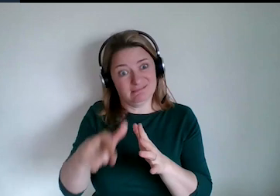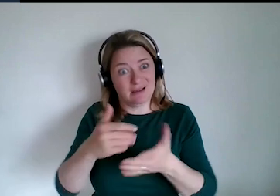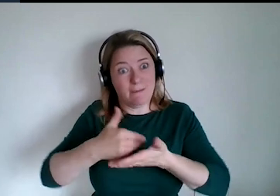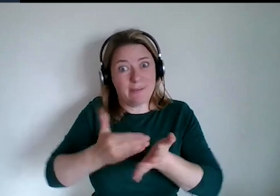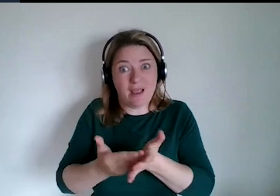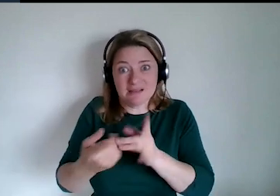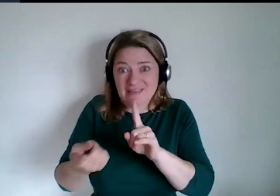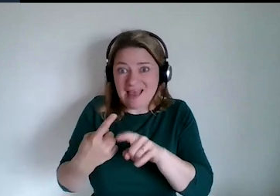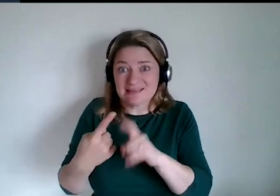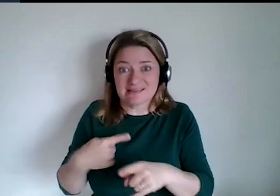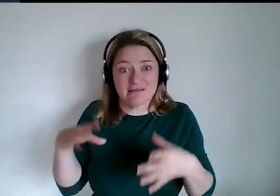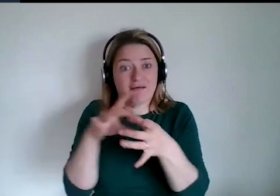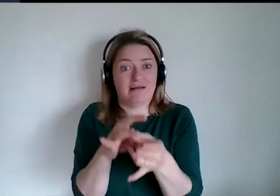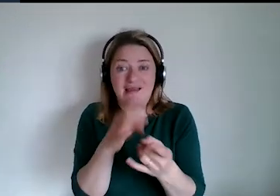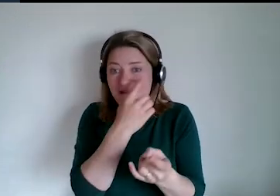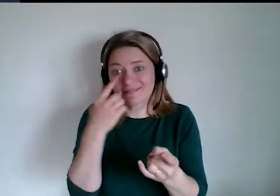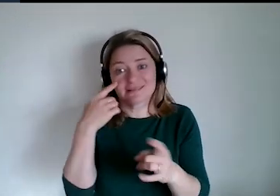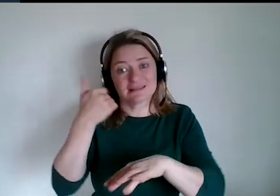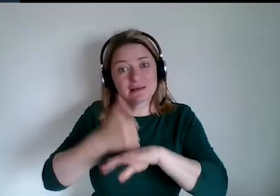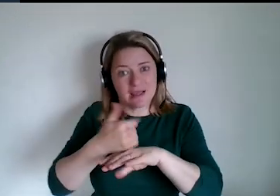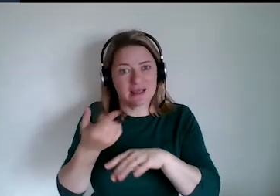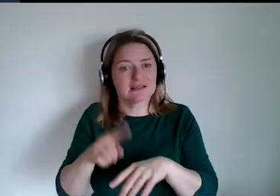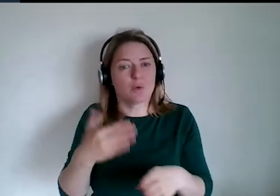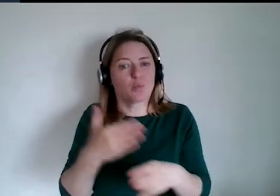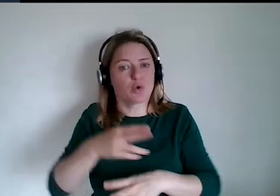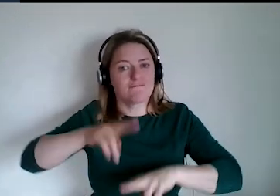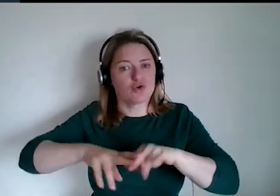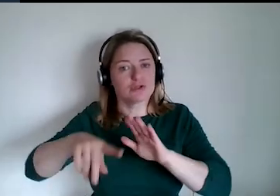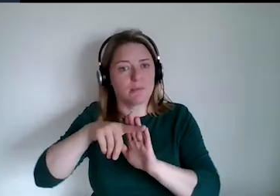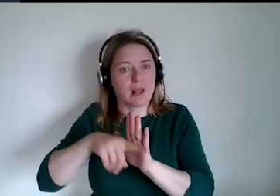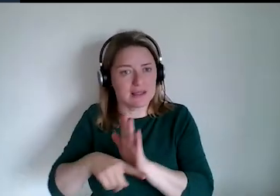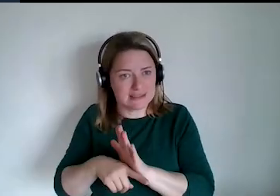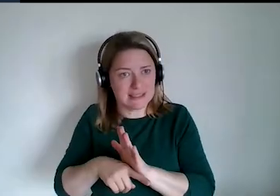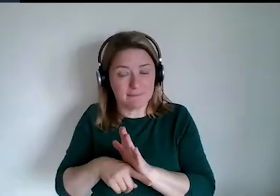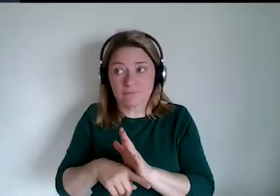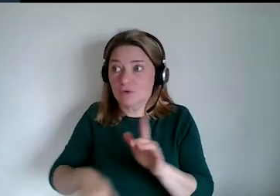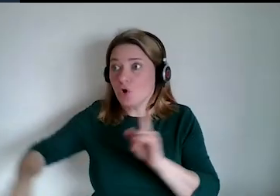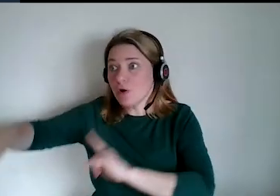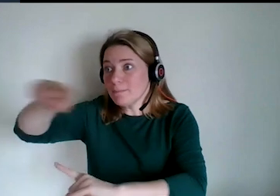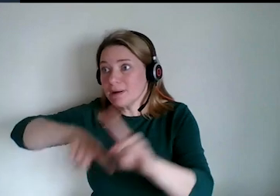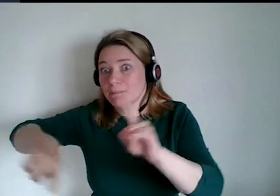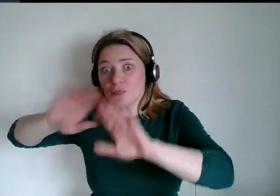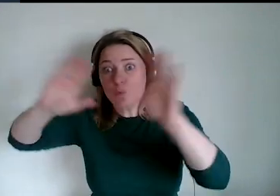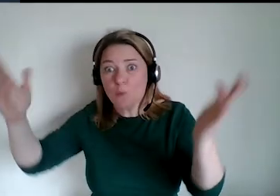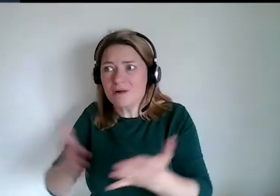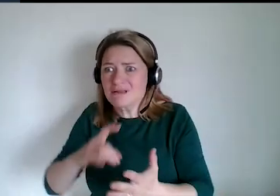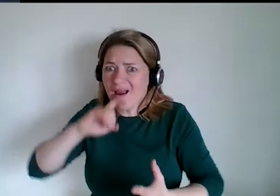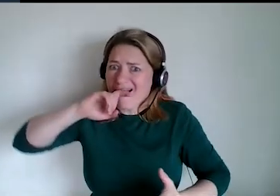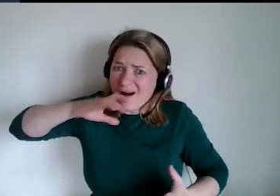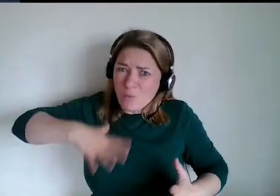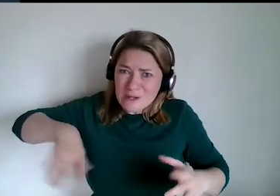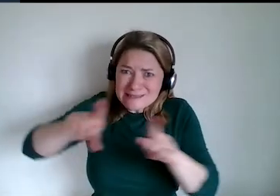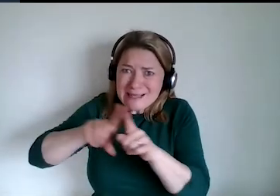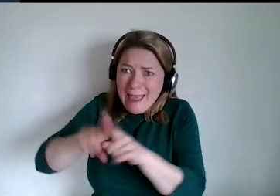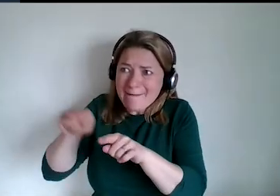towards evidence-based medical education and workforce policy. And it is the envy of the world. I get people from Canada saying, how can we set something